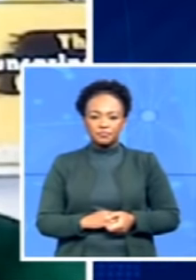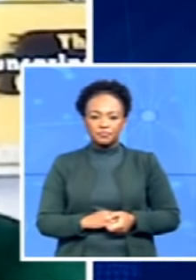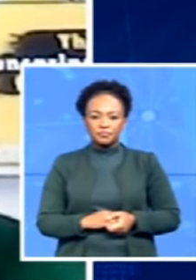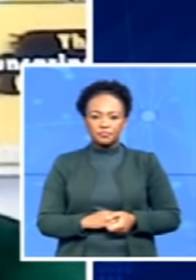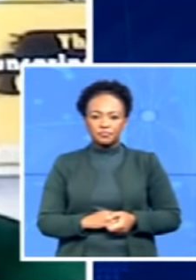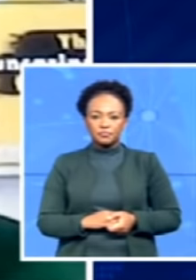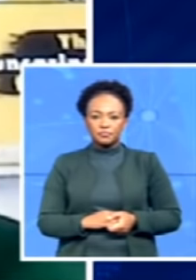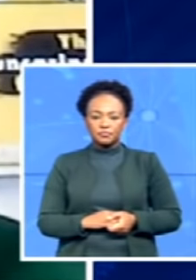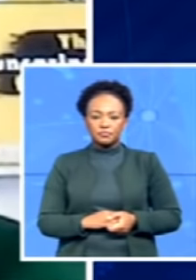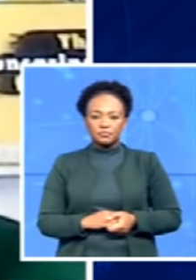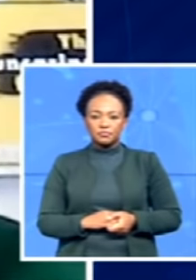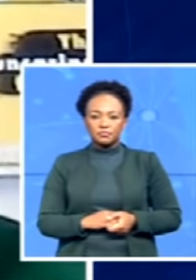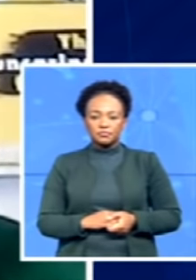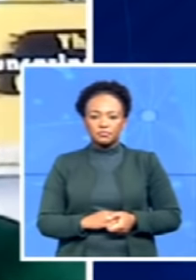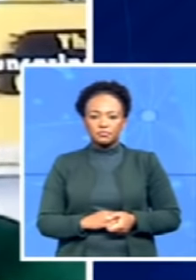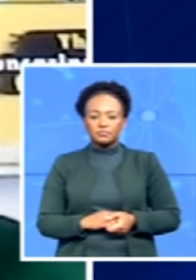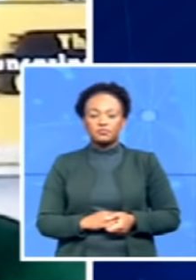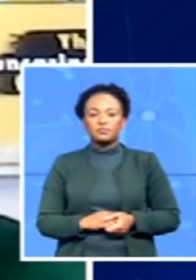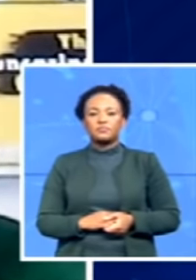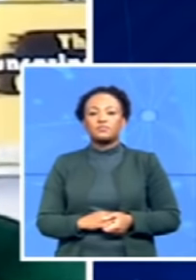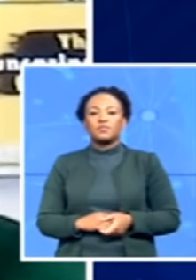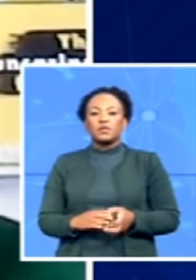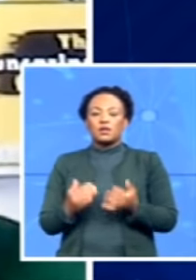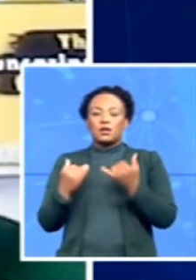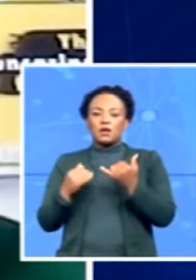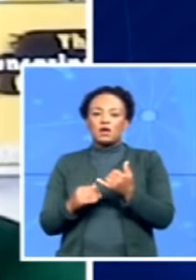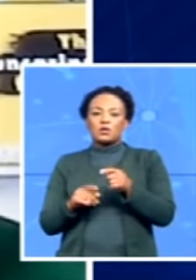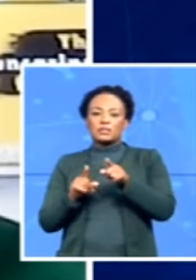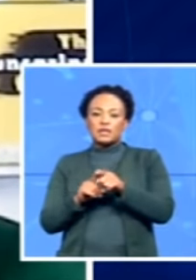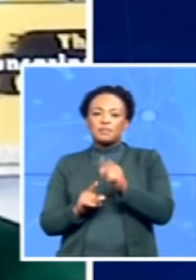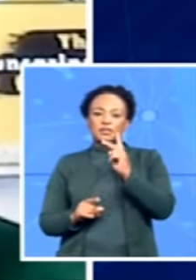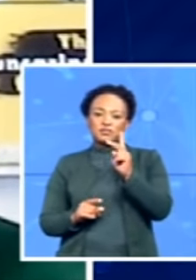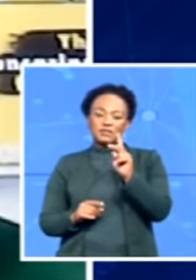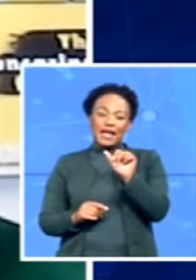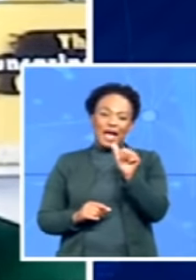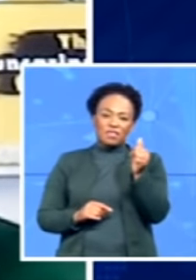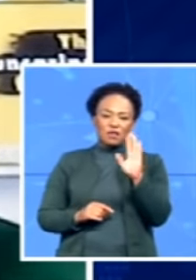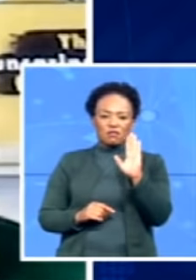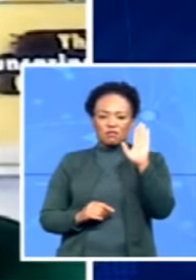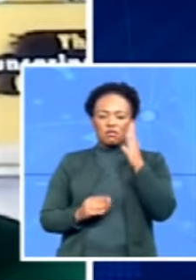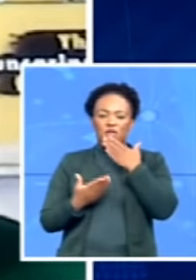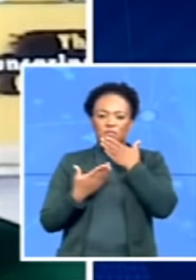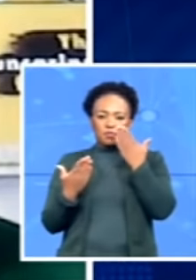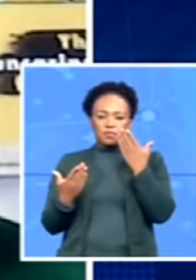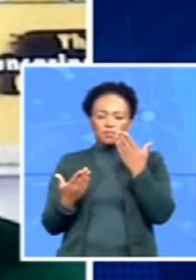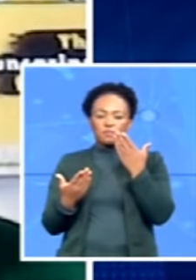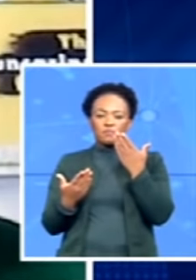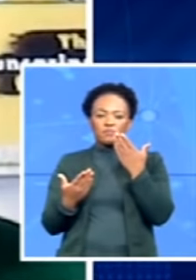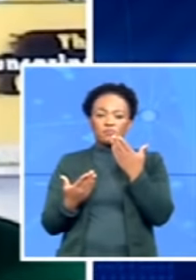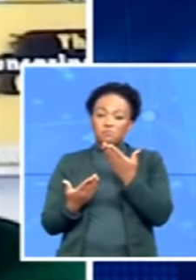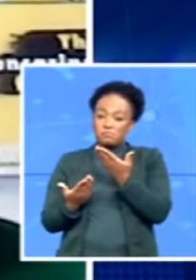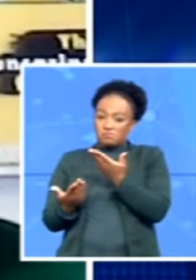And I see no other hand so far. Can we have your question, Natasha?